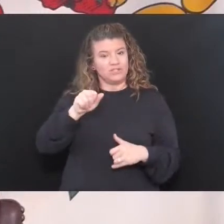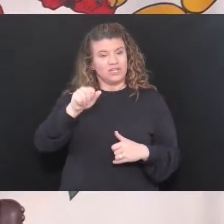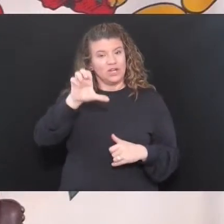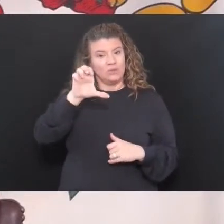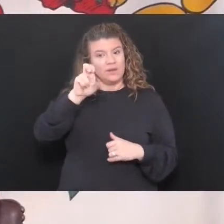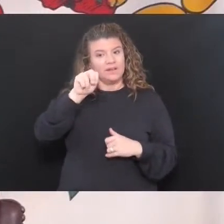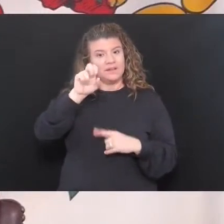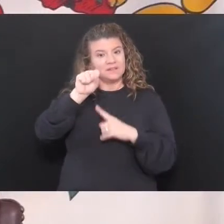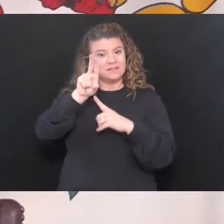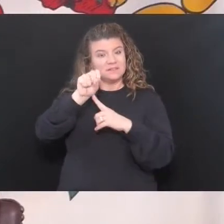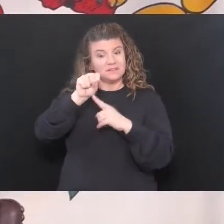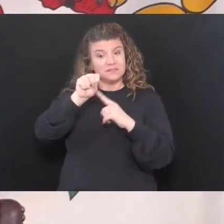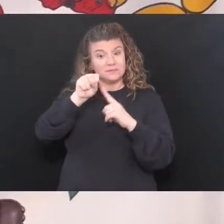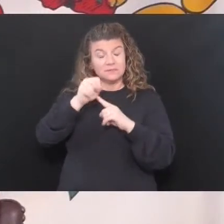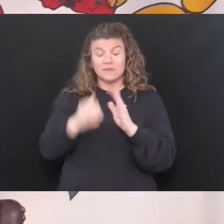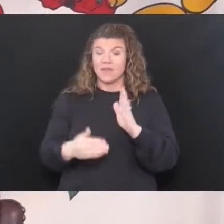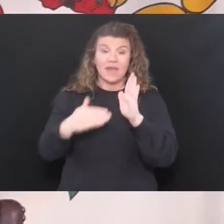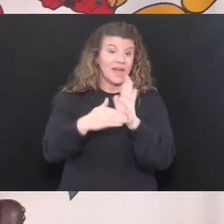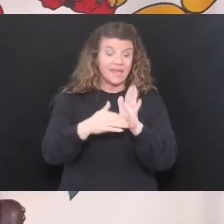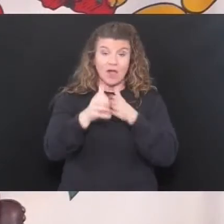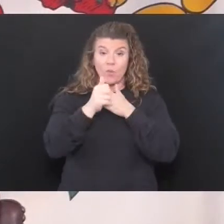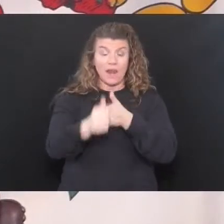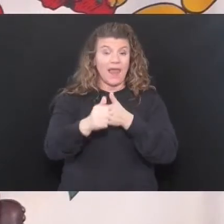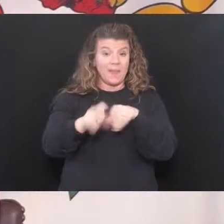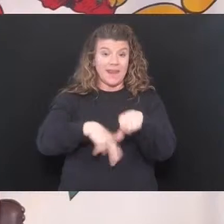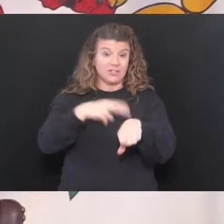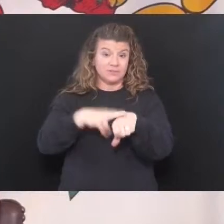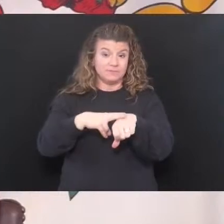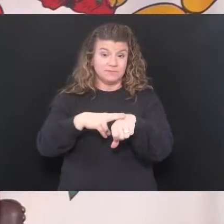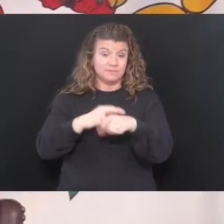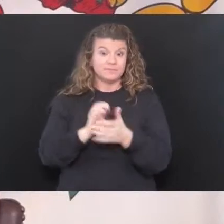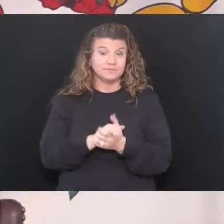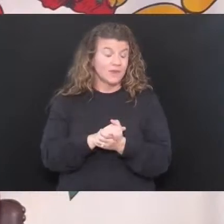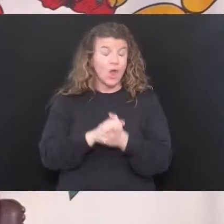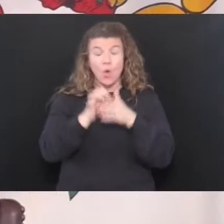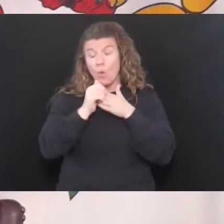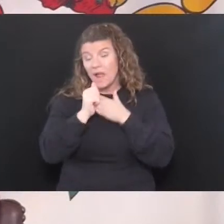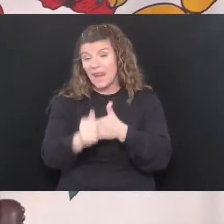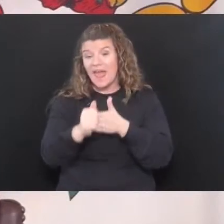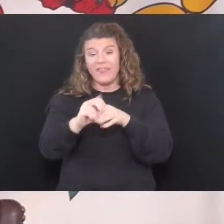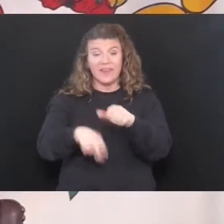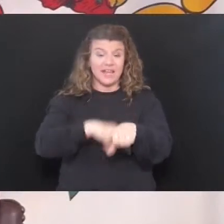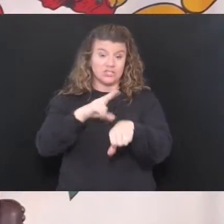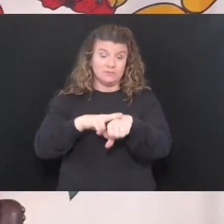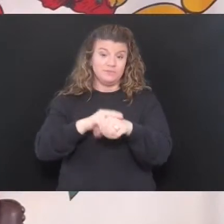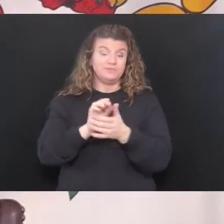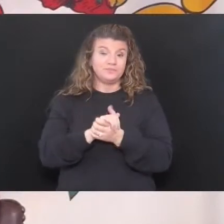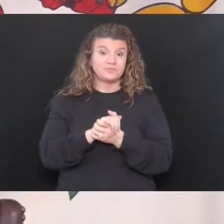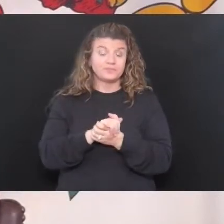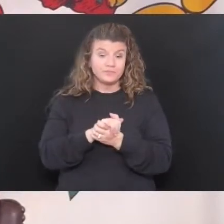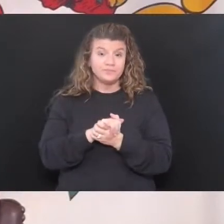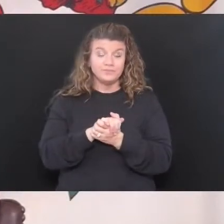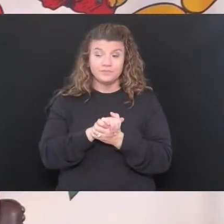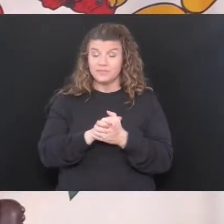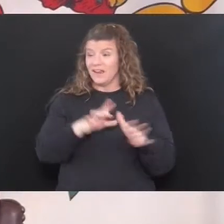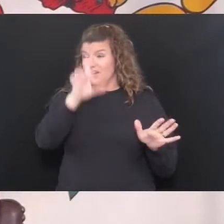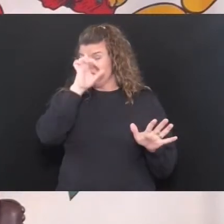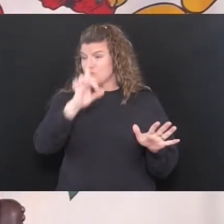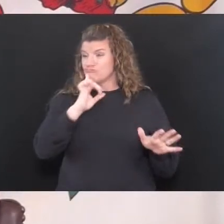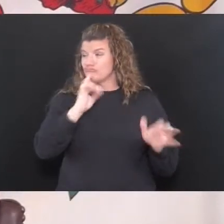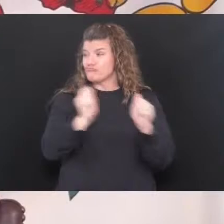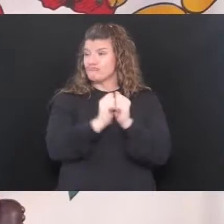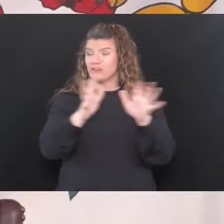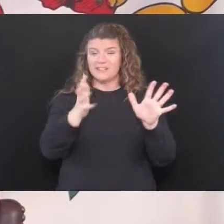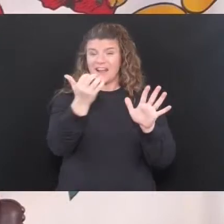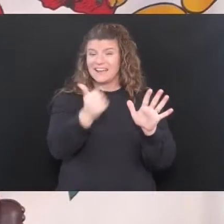census. Again, we led the nation, did we not? We led the nation. And absolutely, without